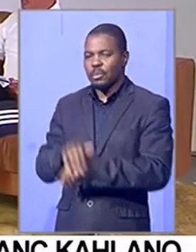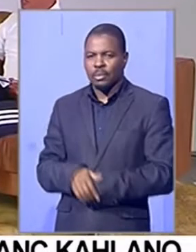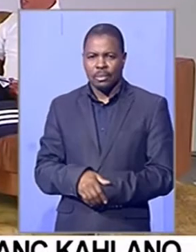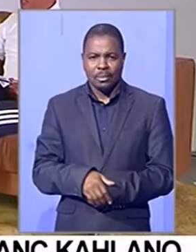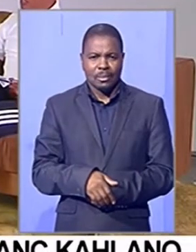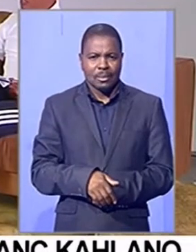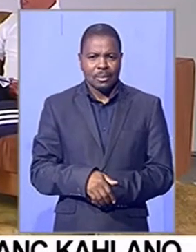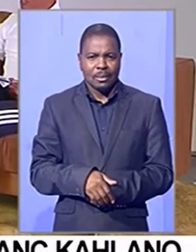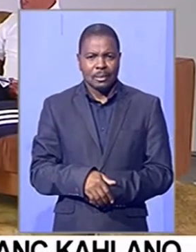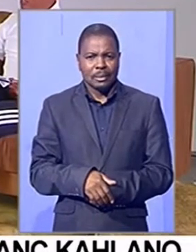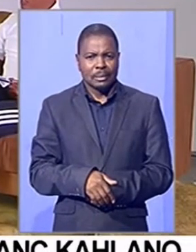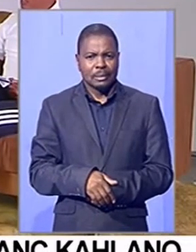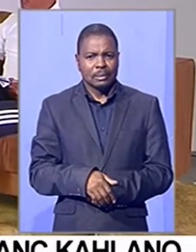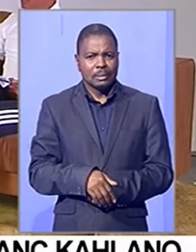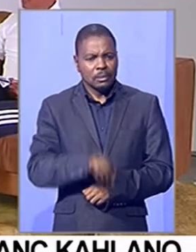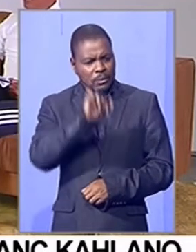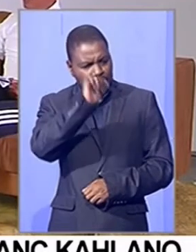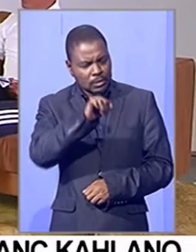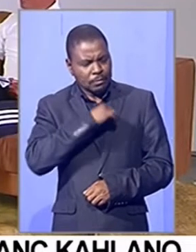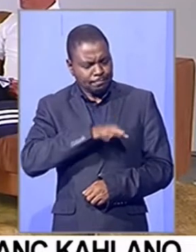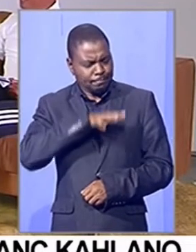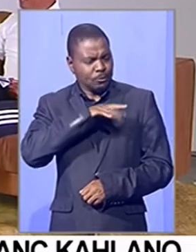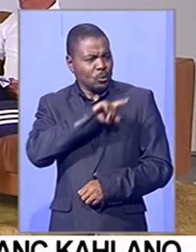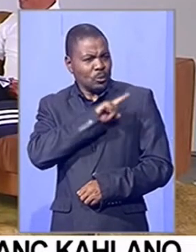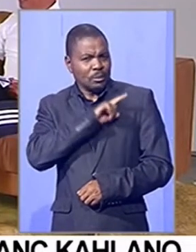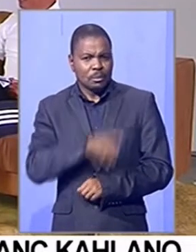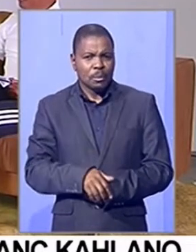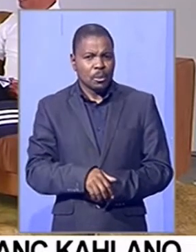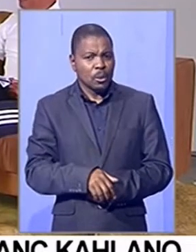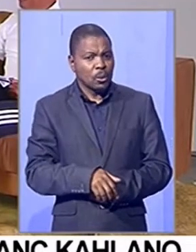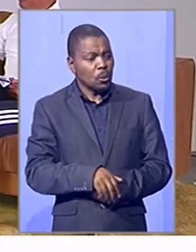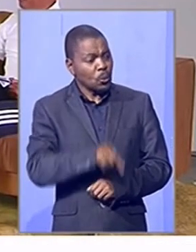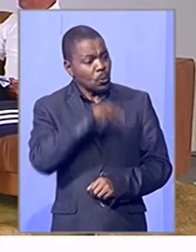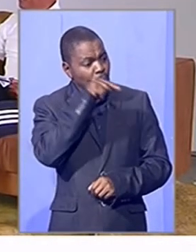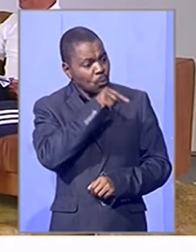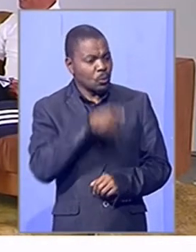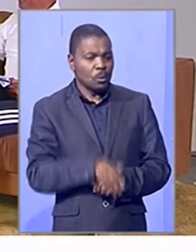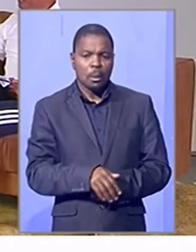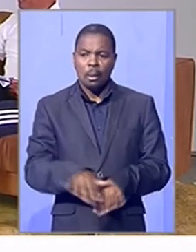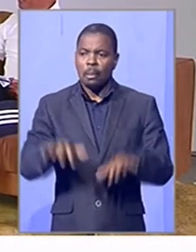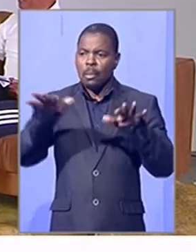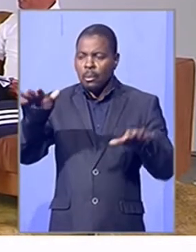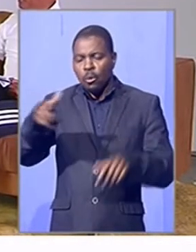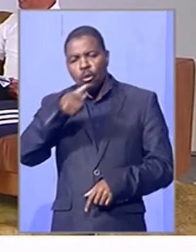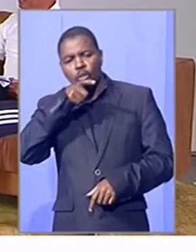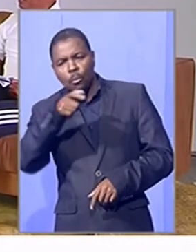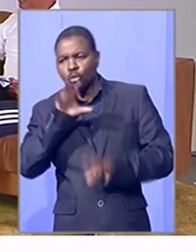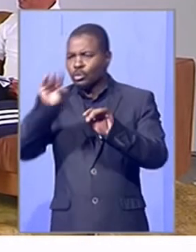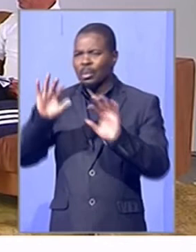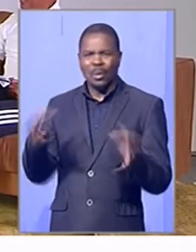raises temperatures. Where does he take the mandate to stop people from speaking their mind?